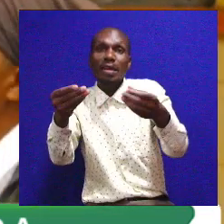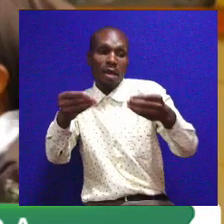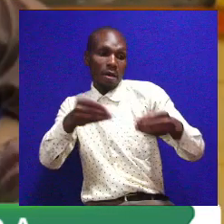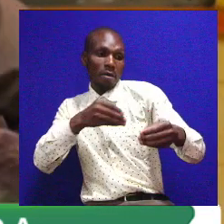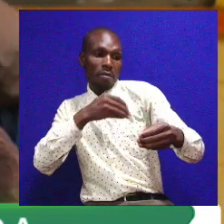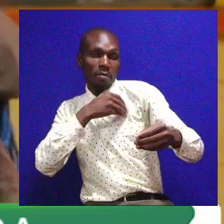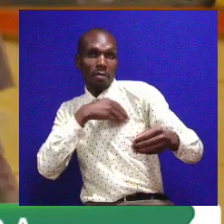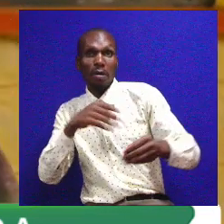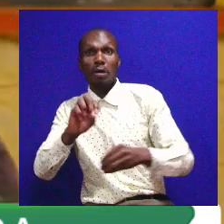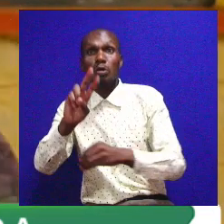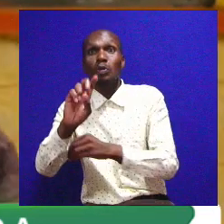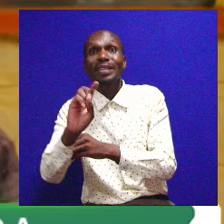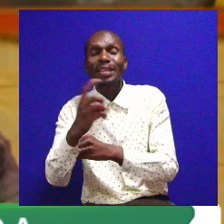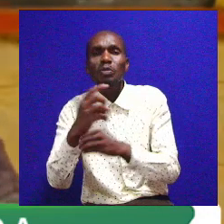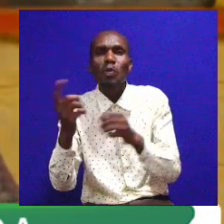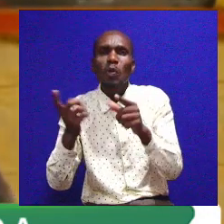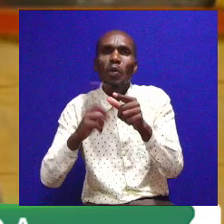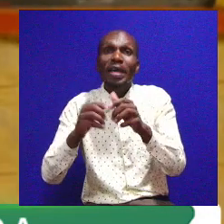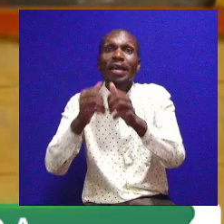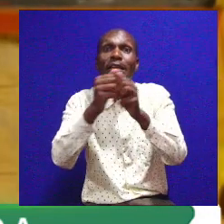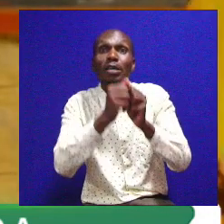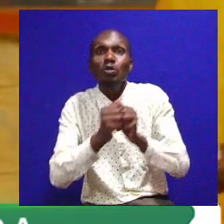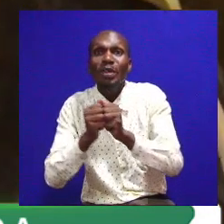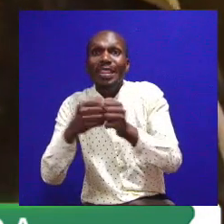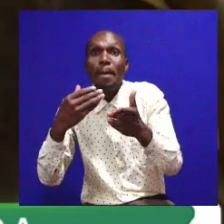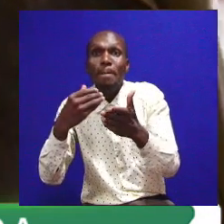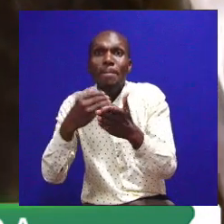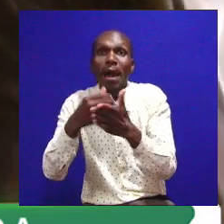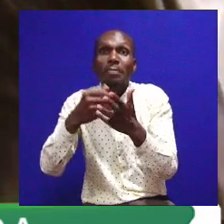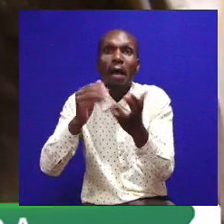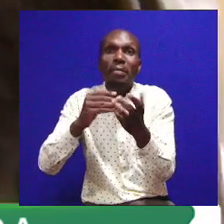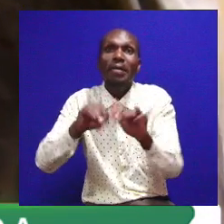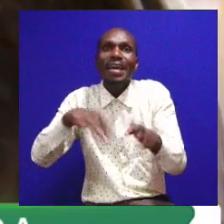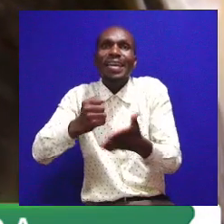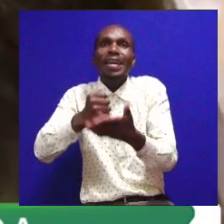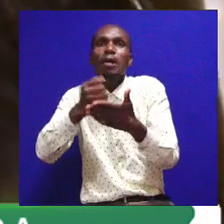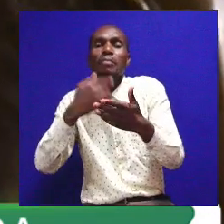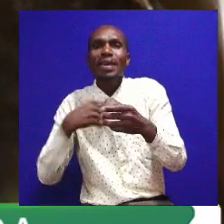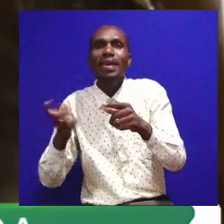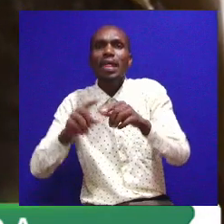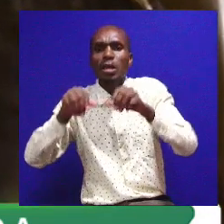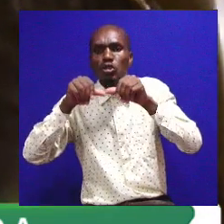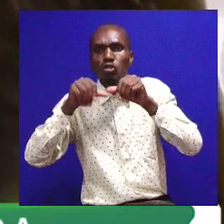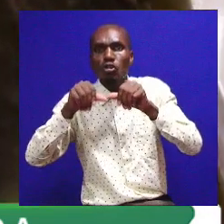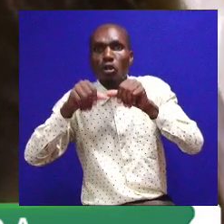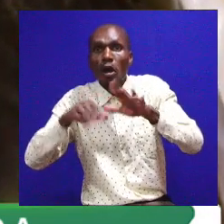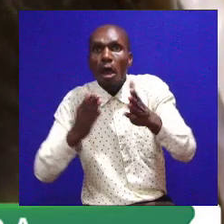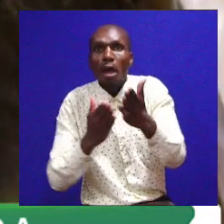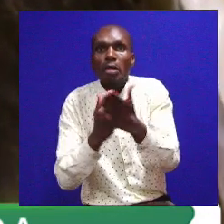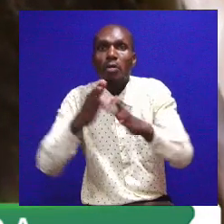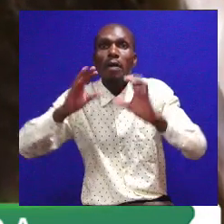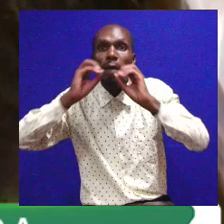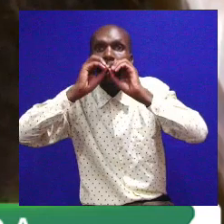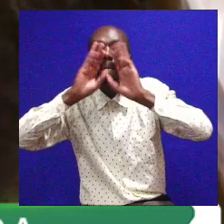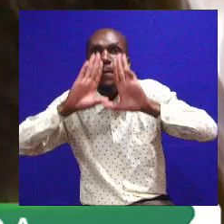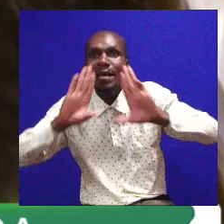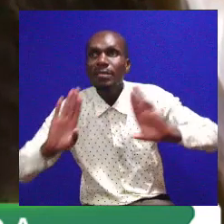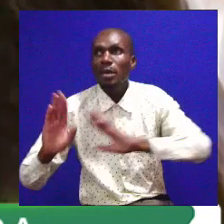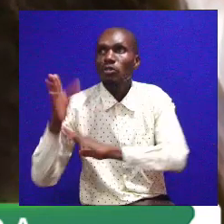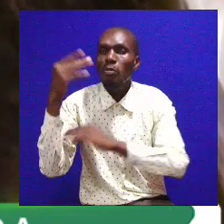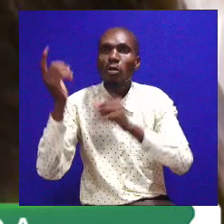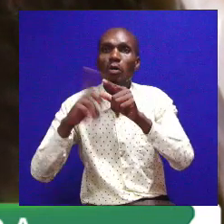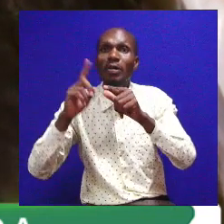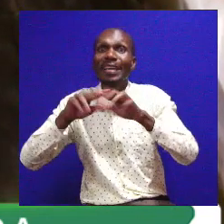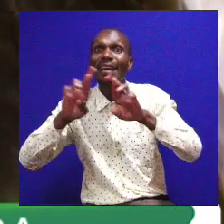chiribu ya merongebere ase igo kibese gicyankonyire bono negenere gwetera ase bibyanya sa ngo nande gukole fees no mwana